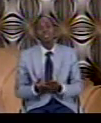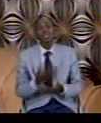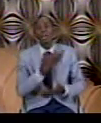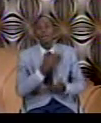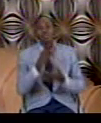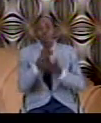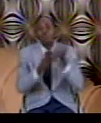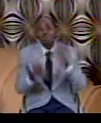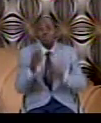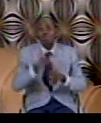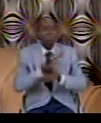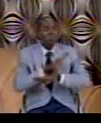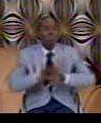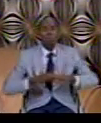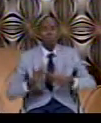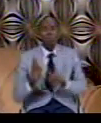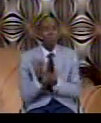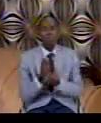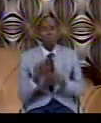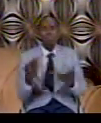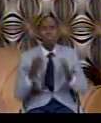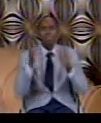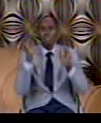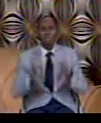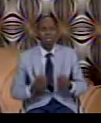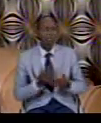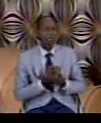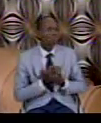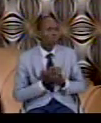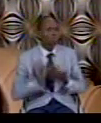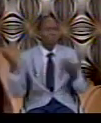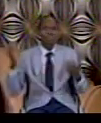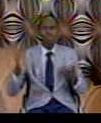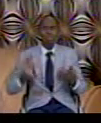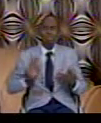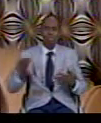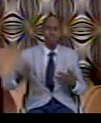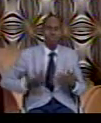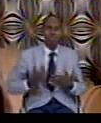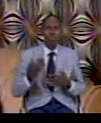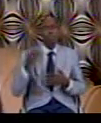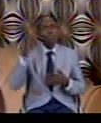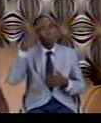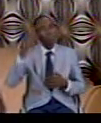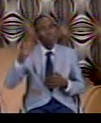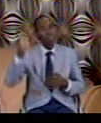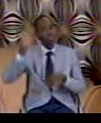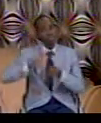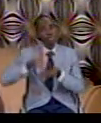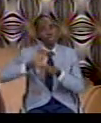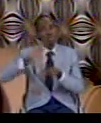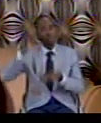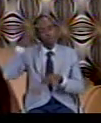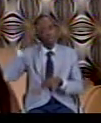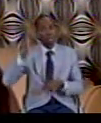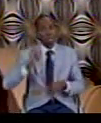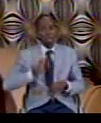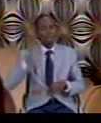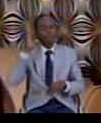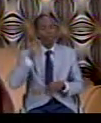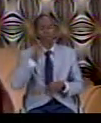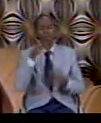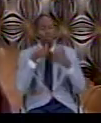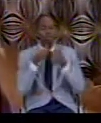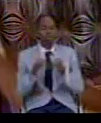people, they don't care. They can throw their soul away for church politics. I will not lose my soul